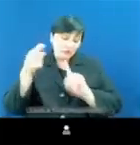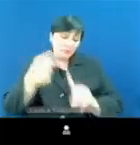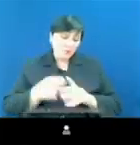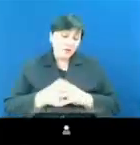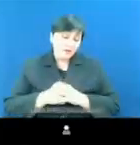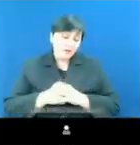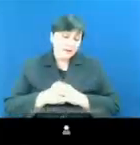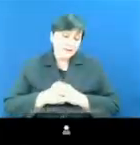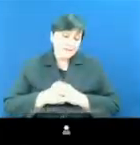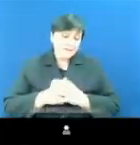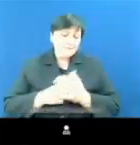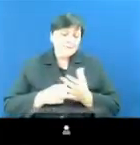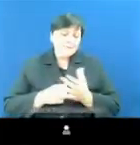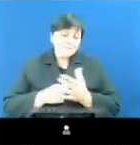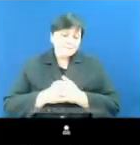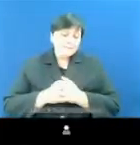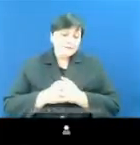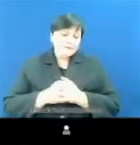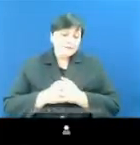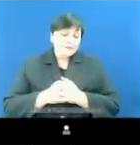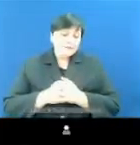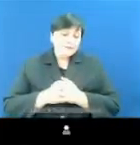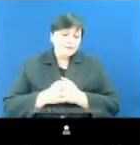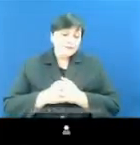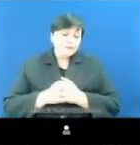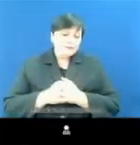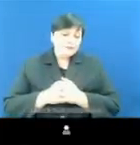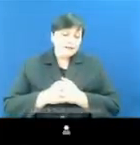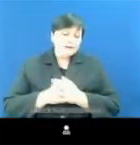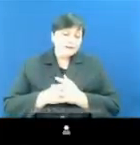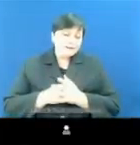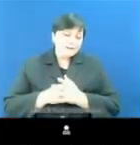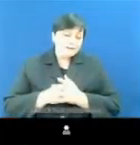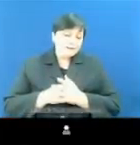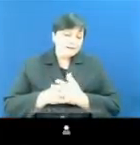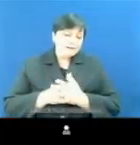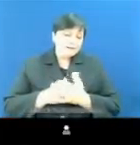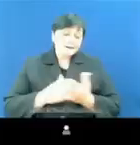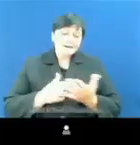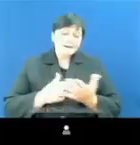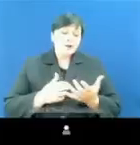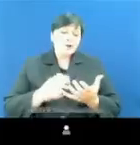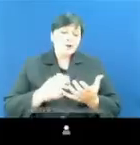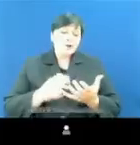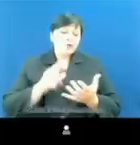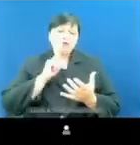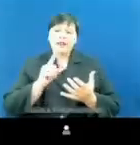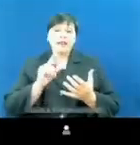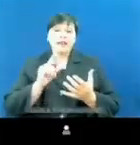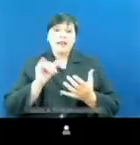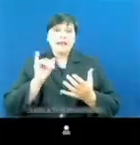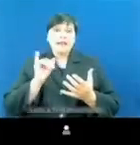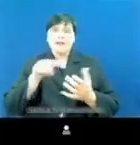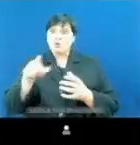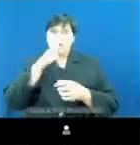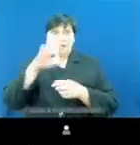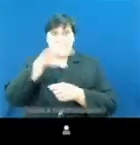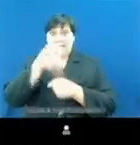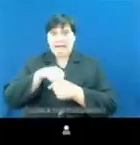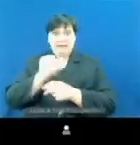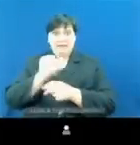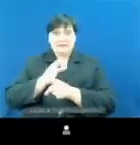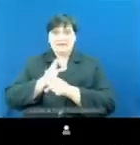It's difficult to know everything that's changed if you weren't in the field back then. Many